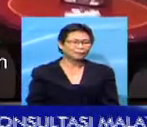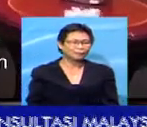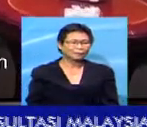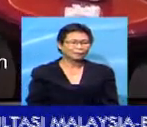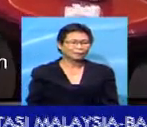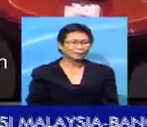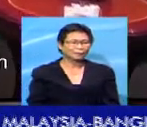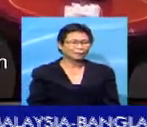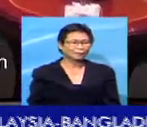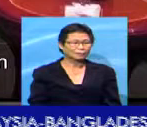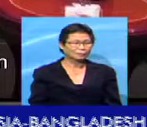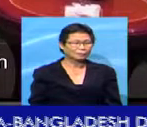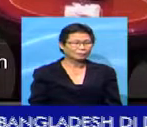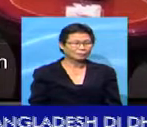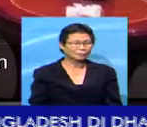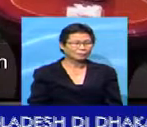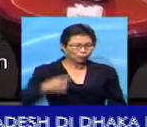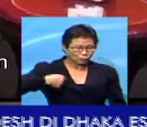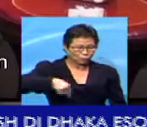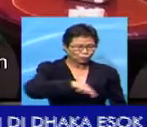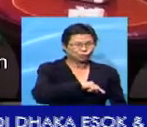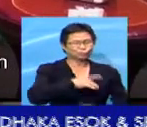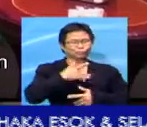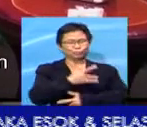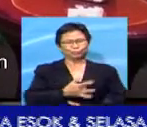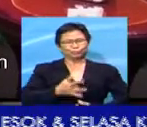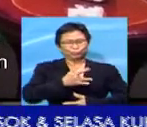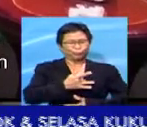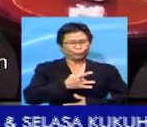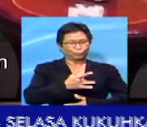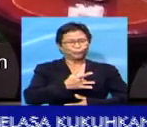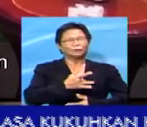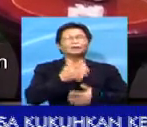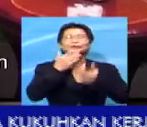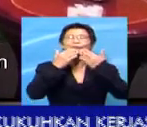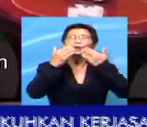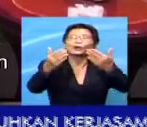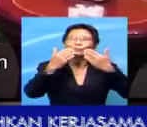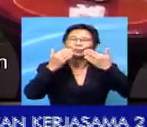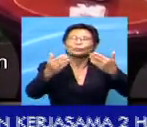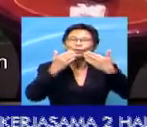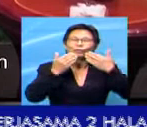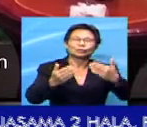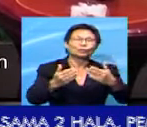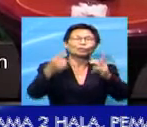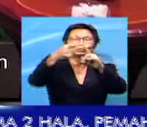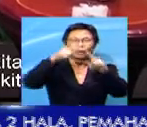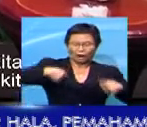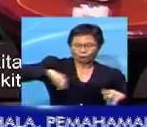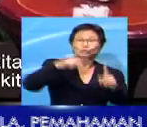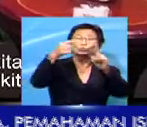All of us should show our deep gratitude and appreciation to our